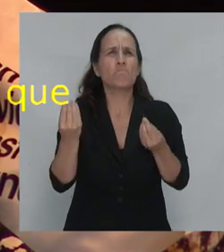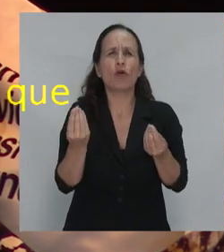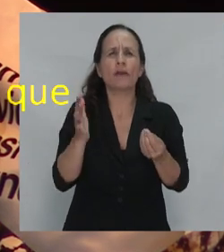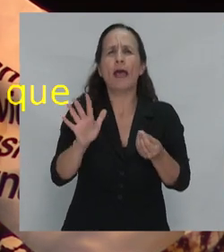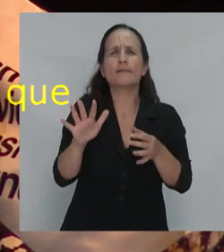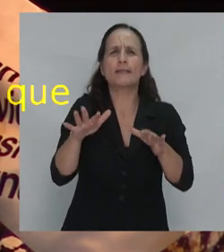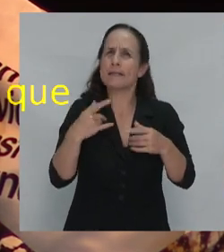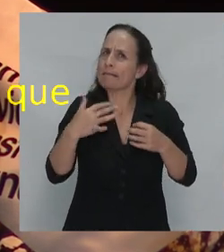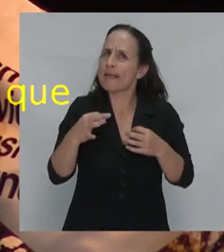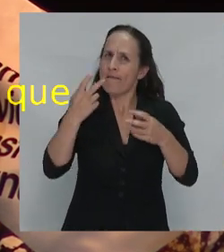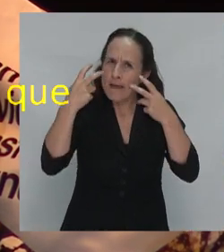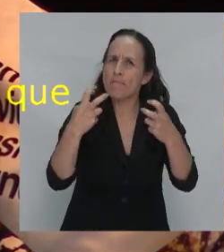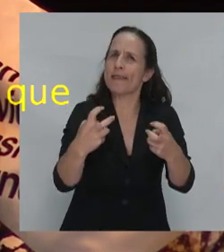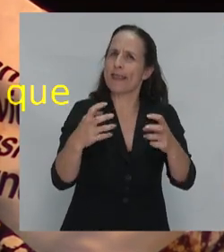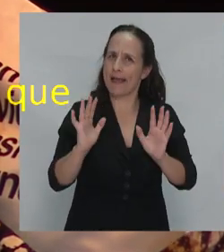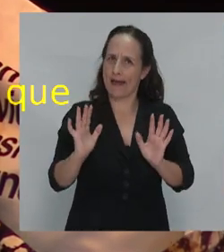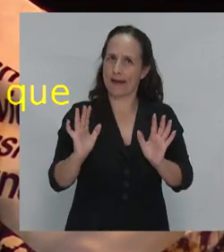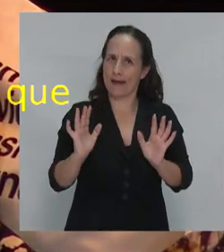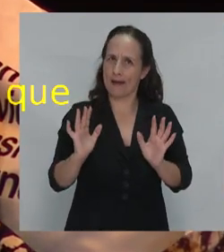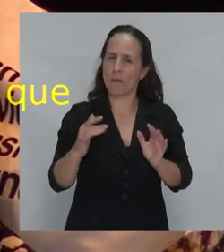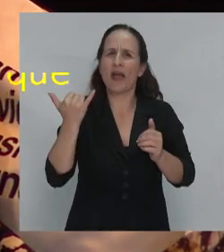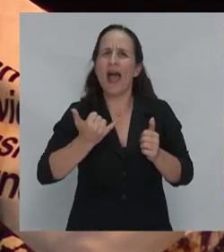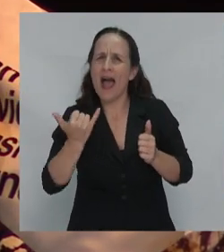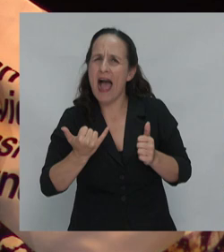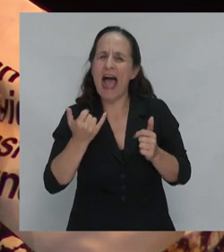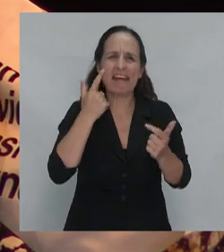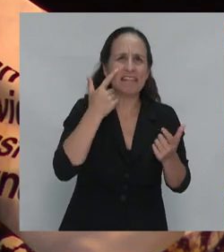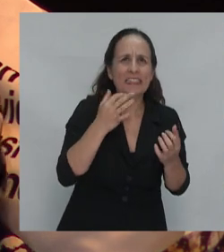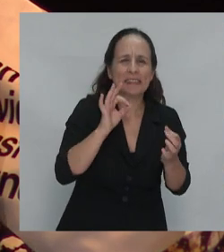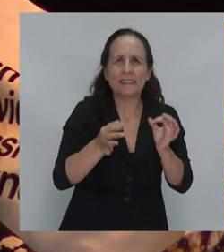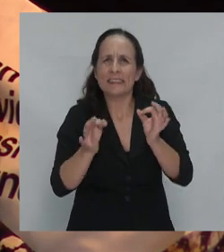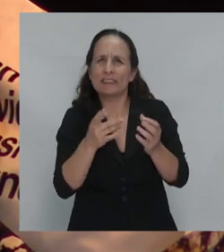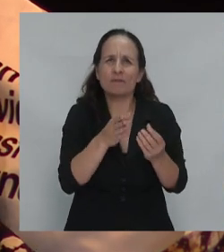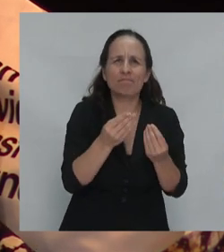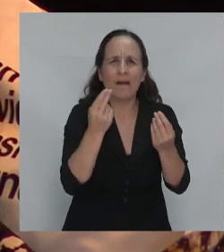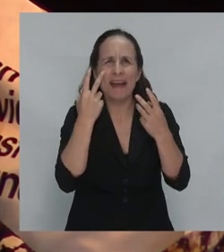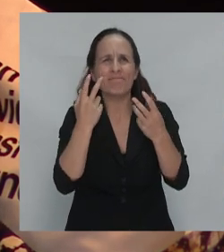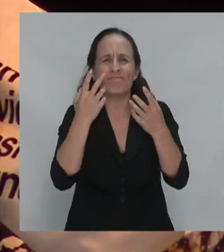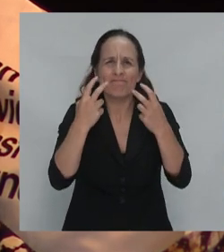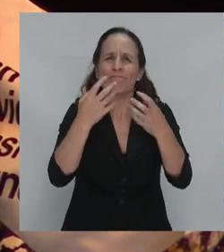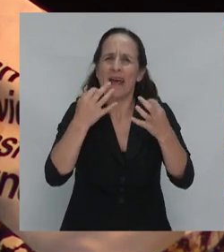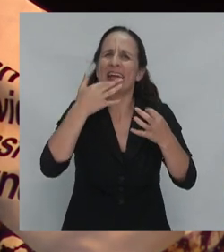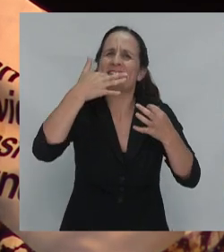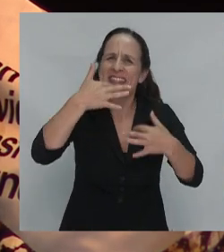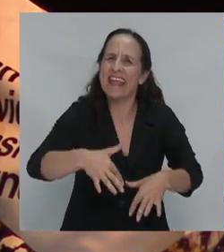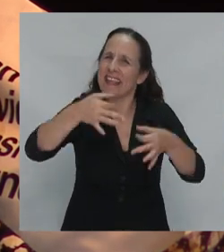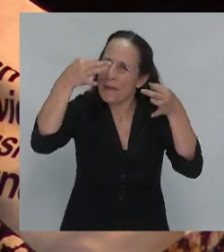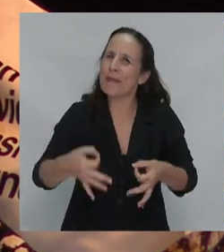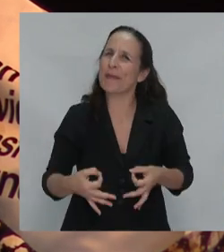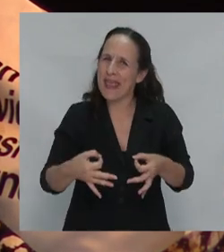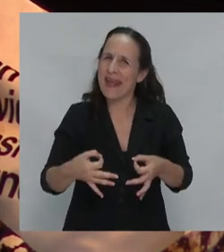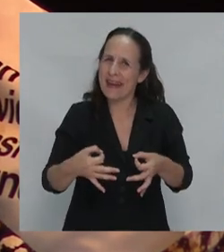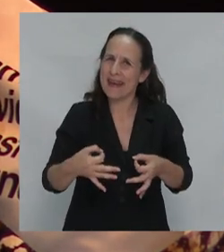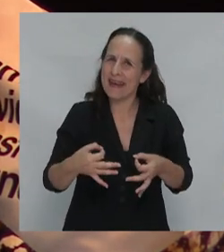our understanding of how really the faces of these inequalities. We